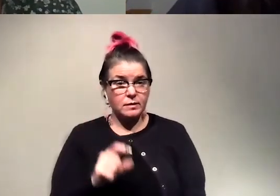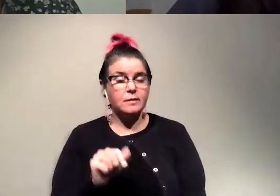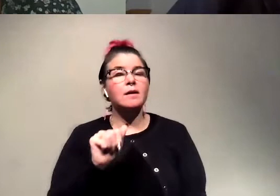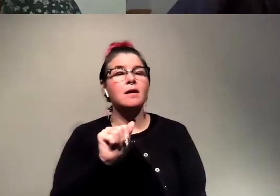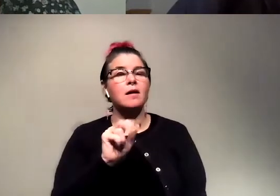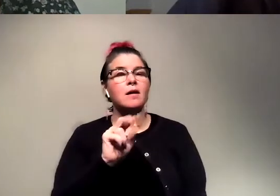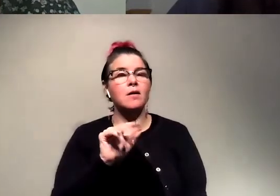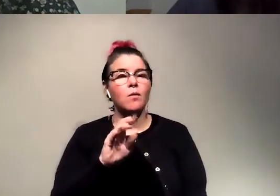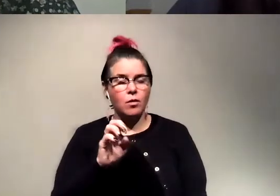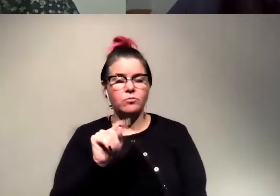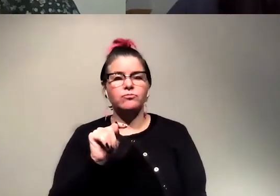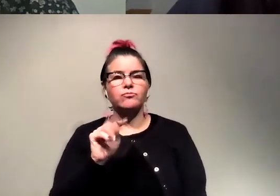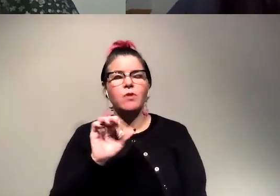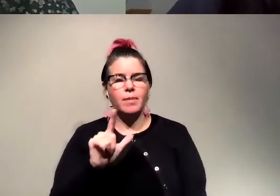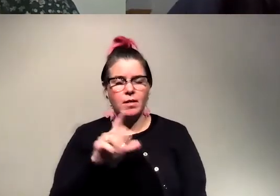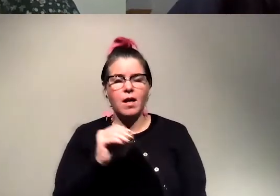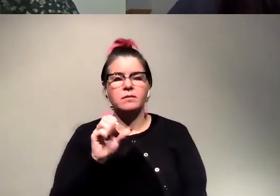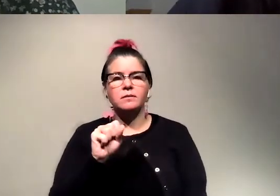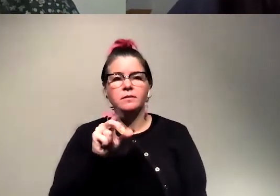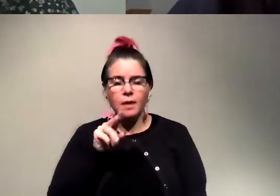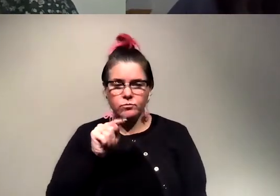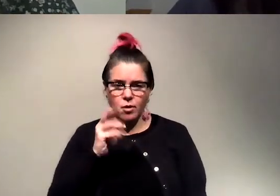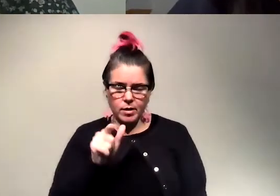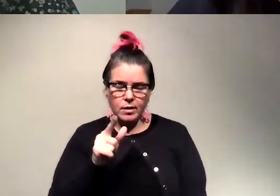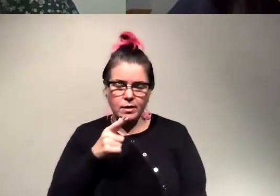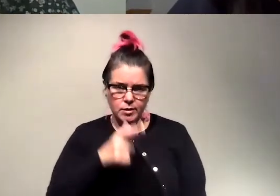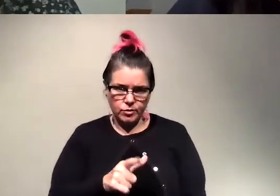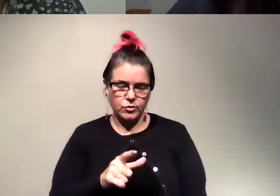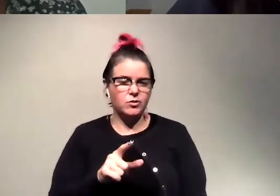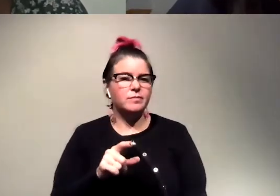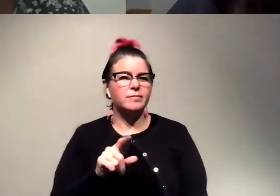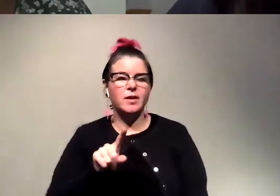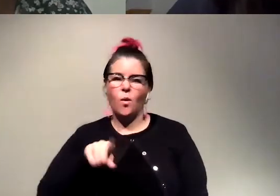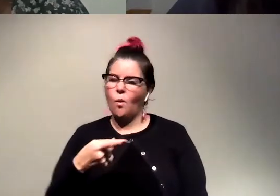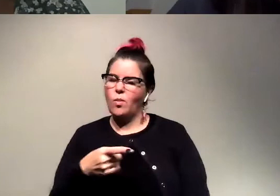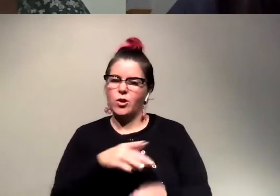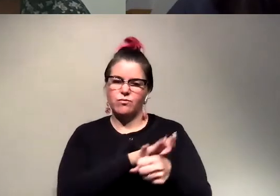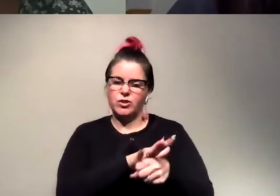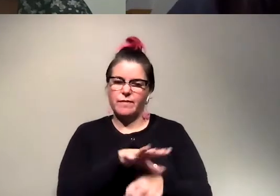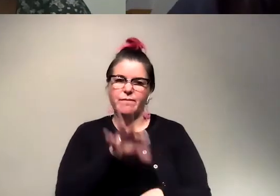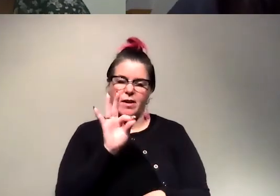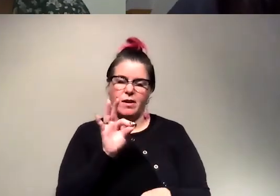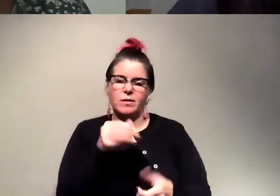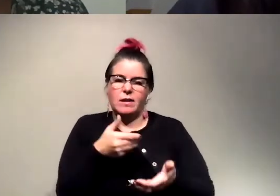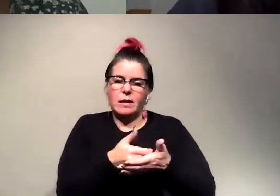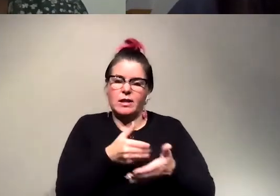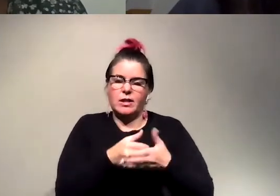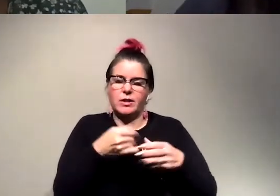are tropical and subtropical lizards. So those are the only regions where they're found close to the